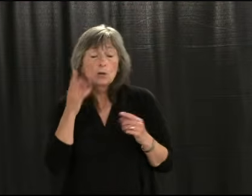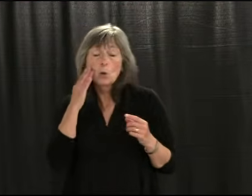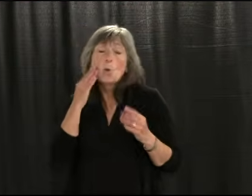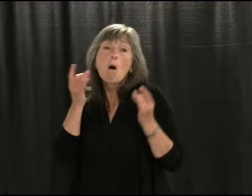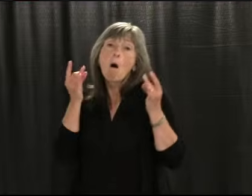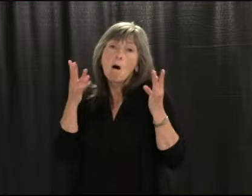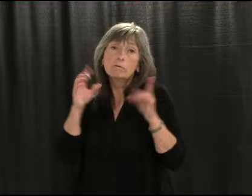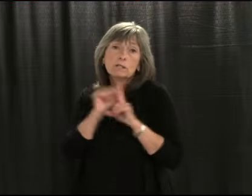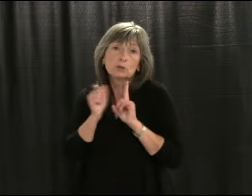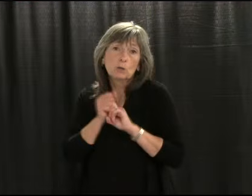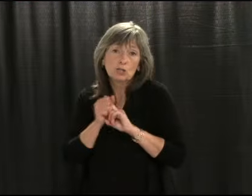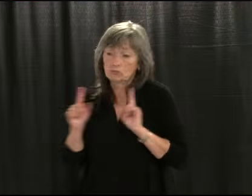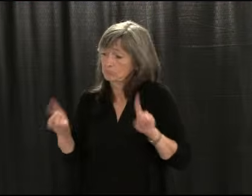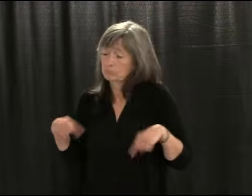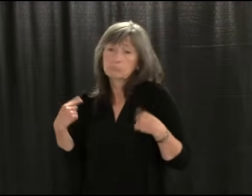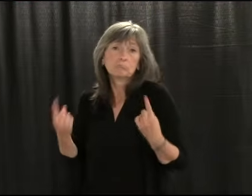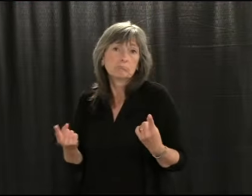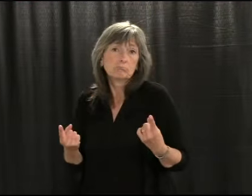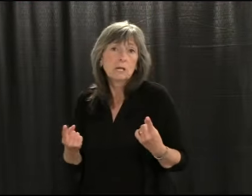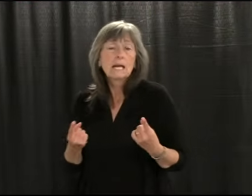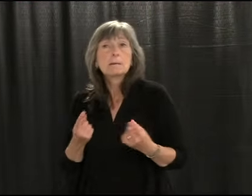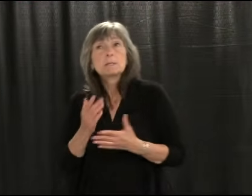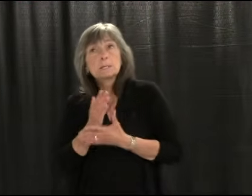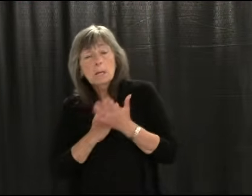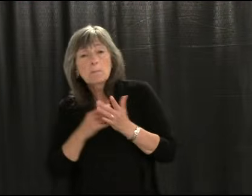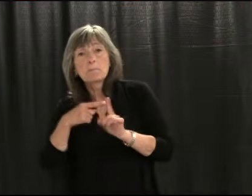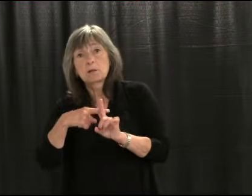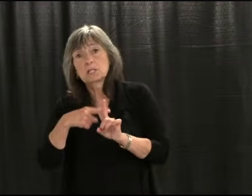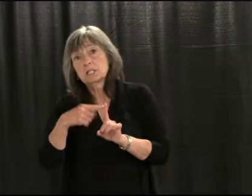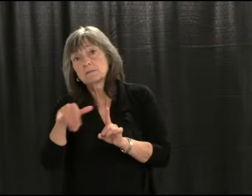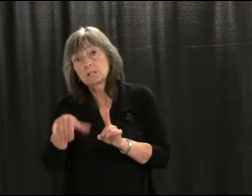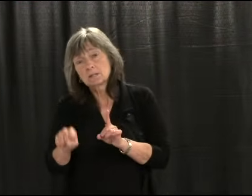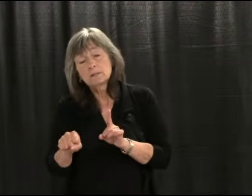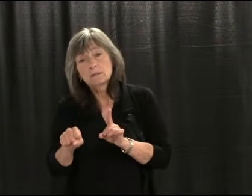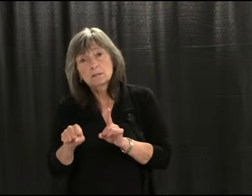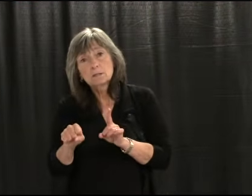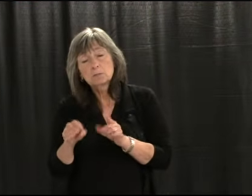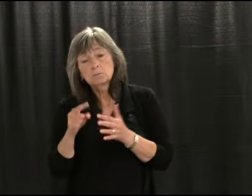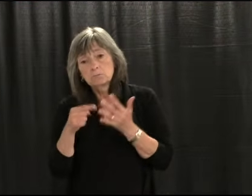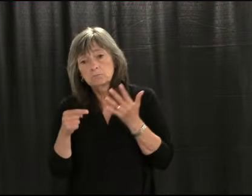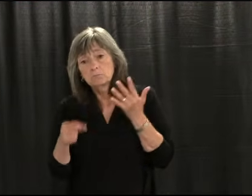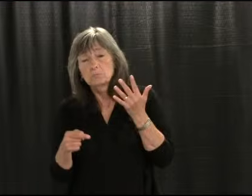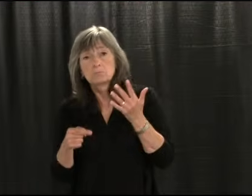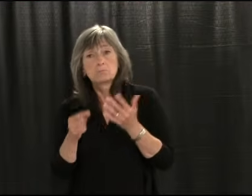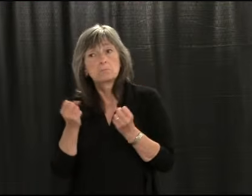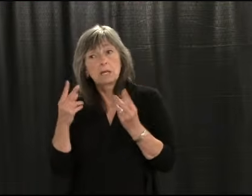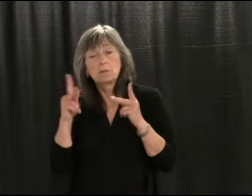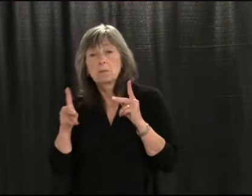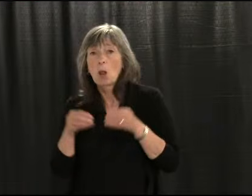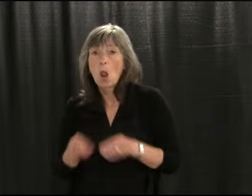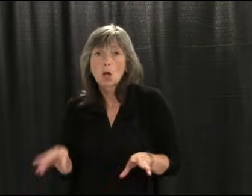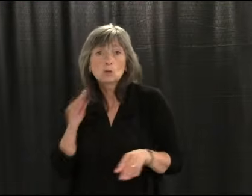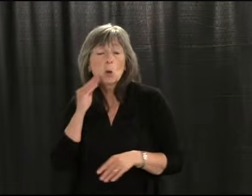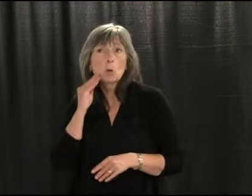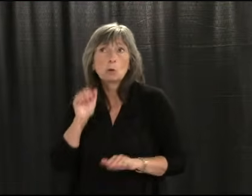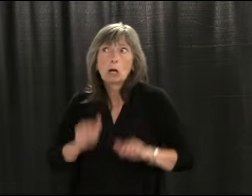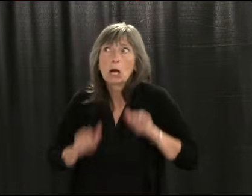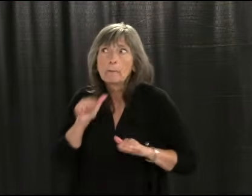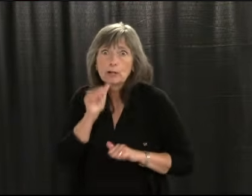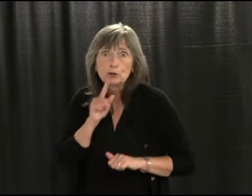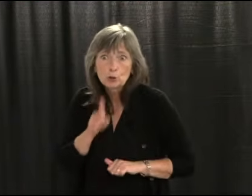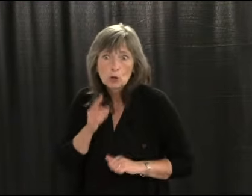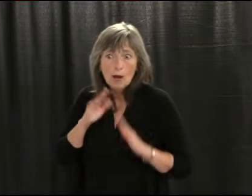through in the past week. Say it every day, obviously, people that are out of their homes, lost their homes, don't know if they've lost their